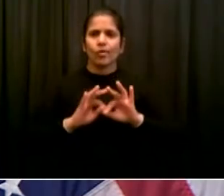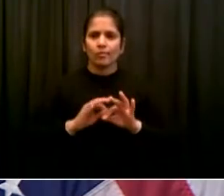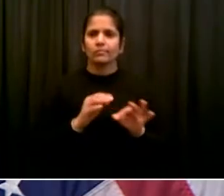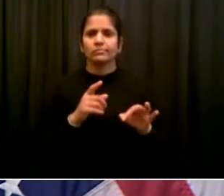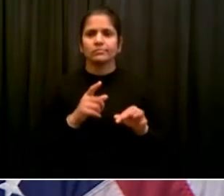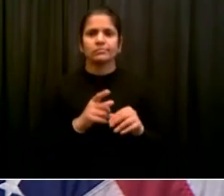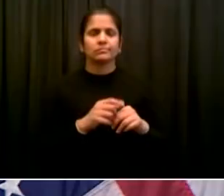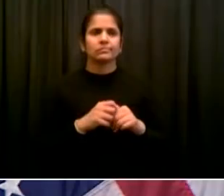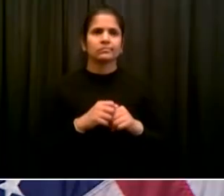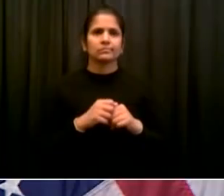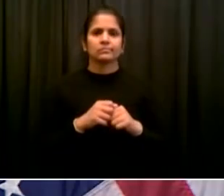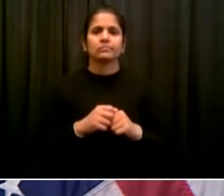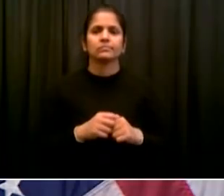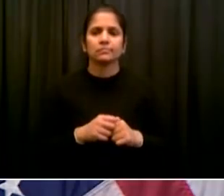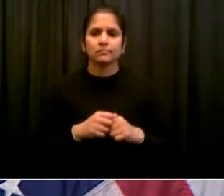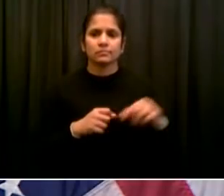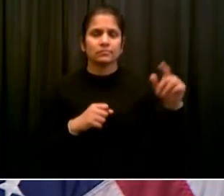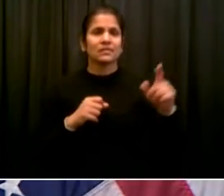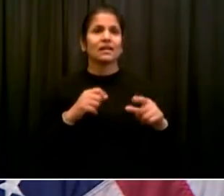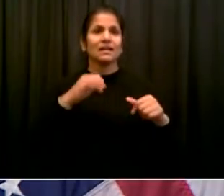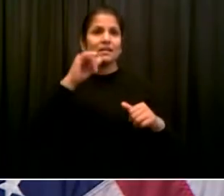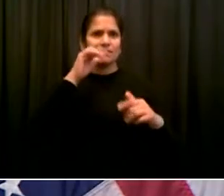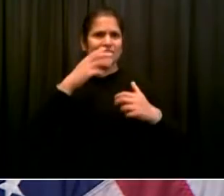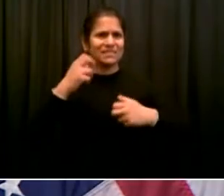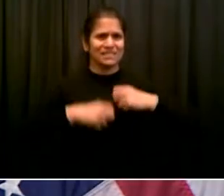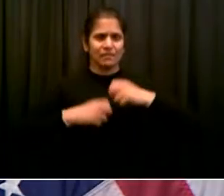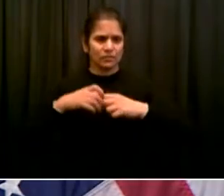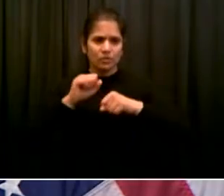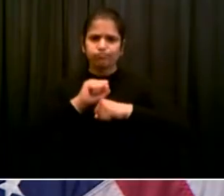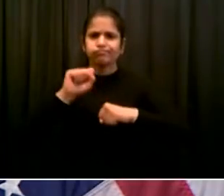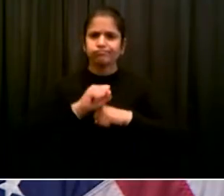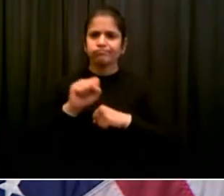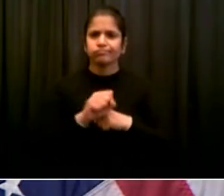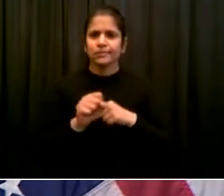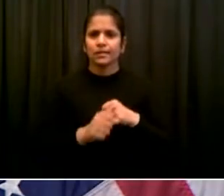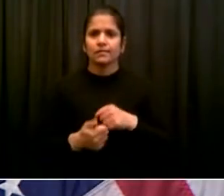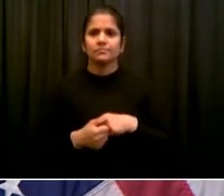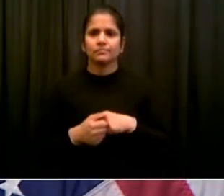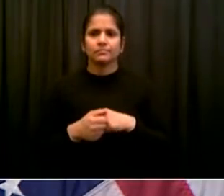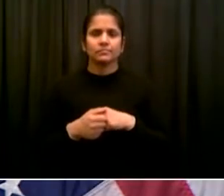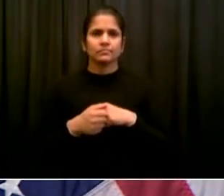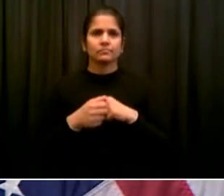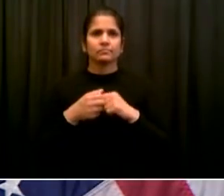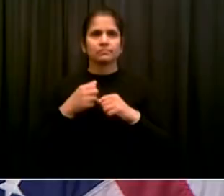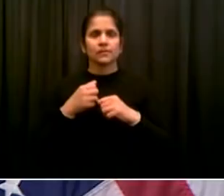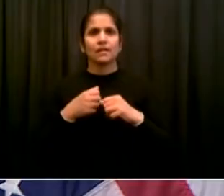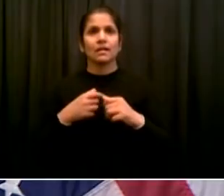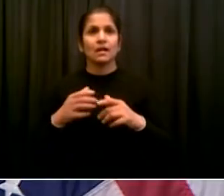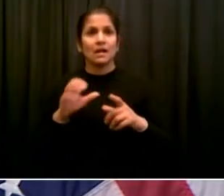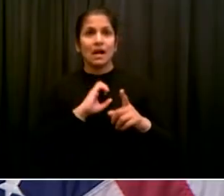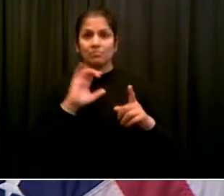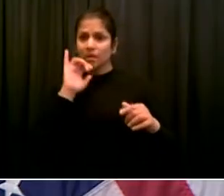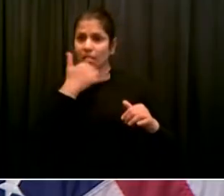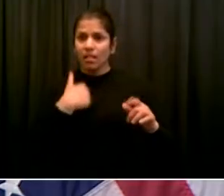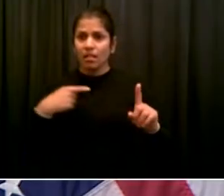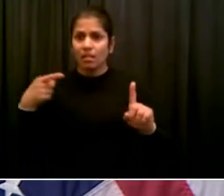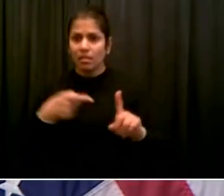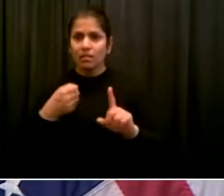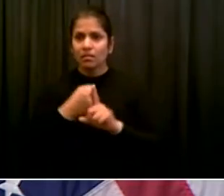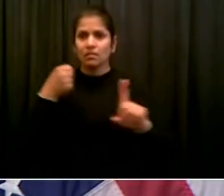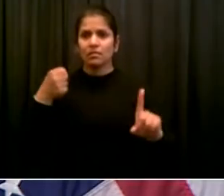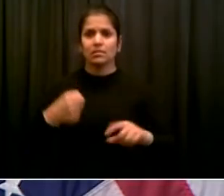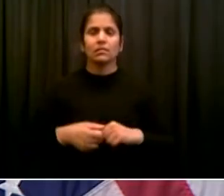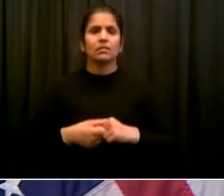They know that police have a tough job, but when police make mistakes, there's absolutely a feeling, particularly in